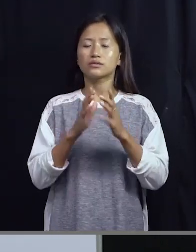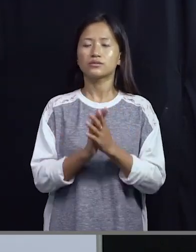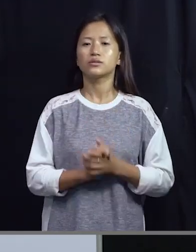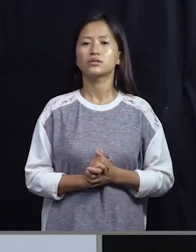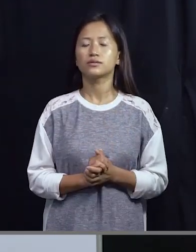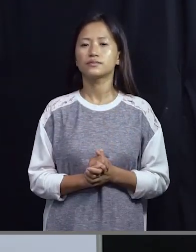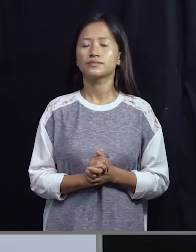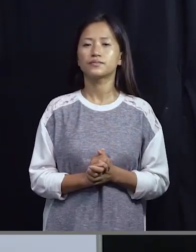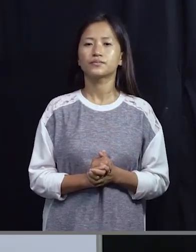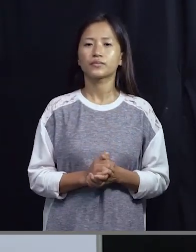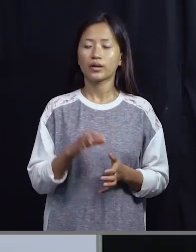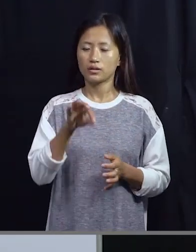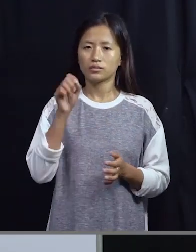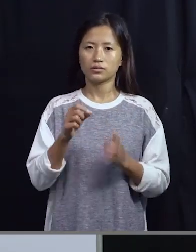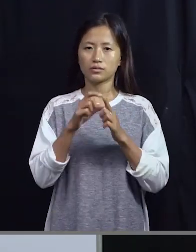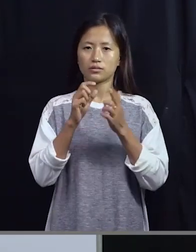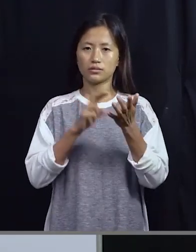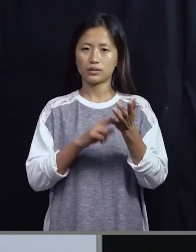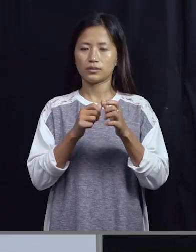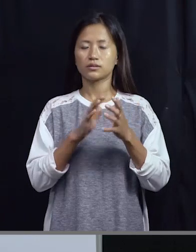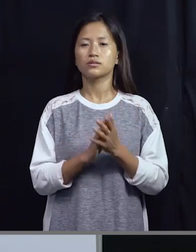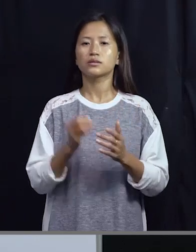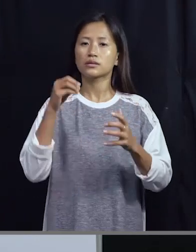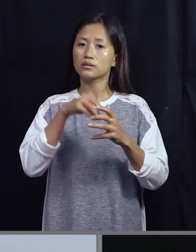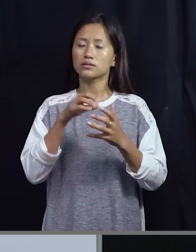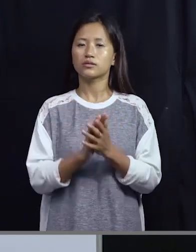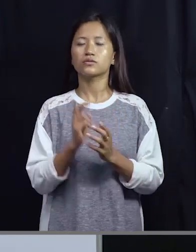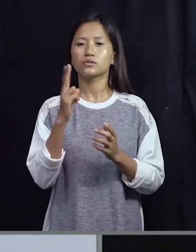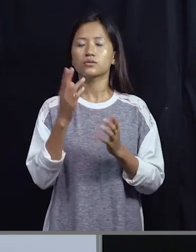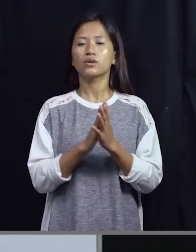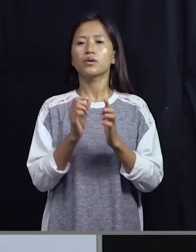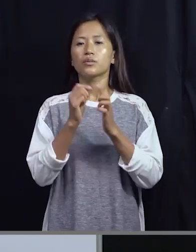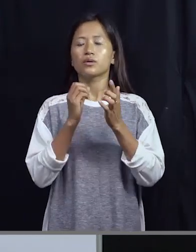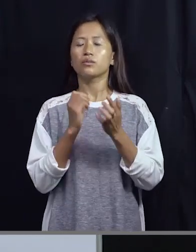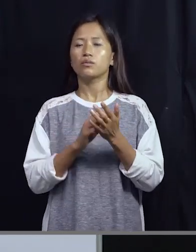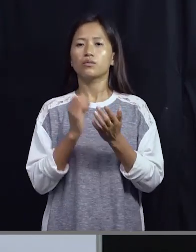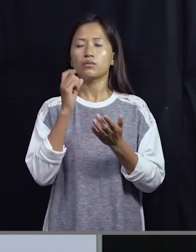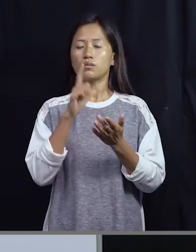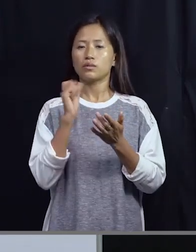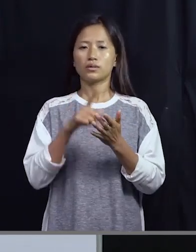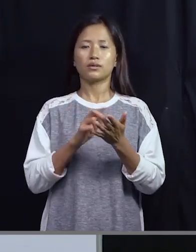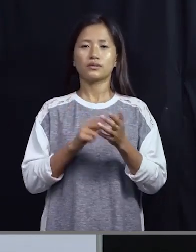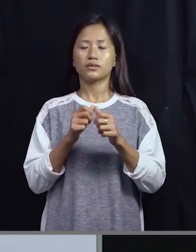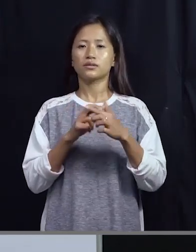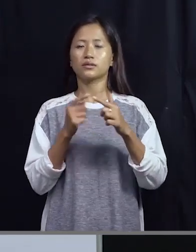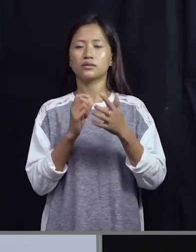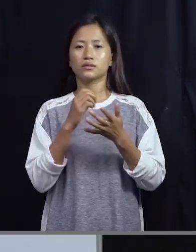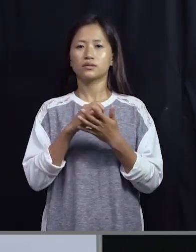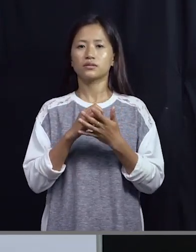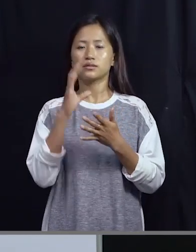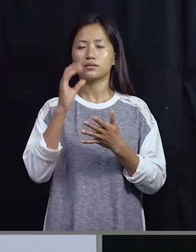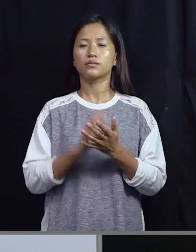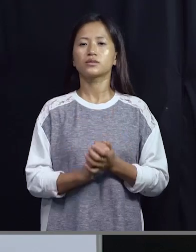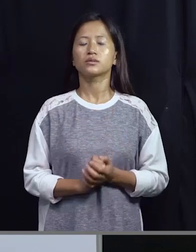the parental strand, each of, we know that DNA is a double helix. It consists of two polynucleotide chains, and during replication,